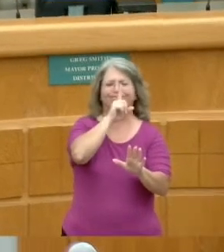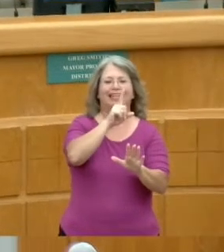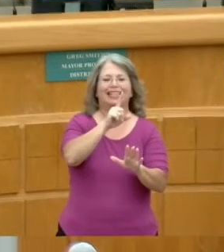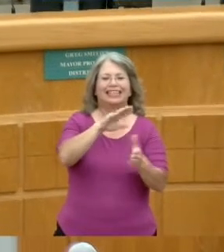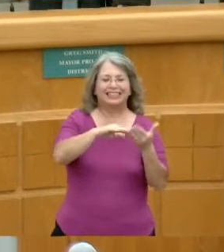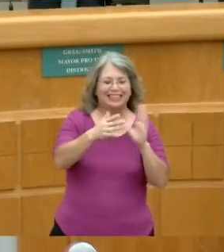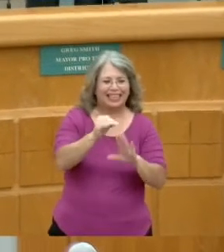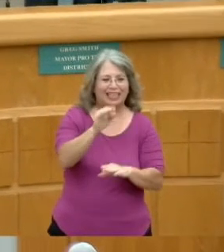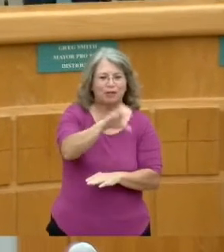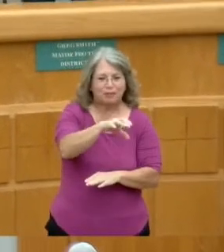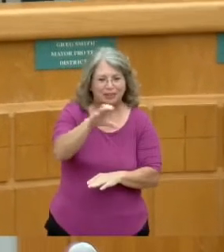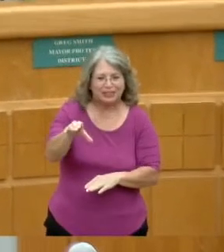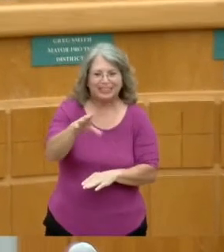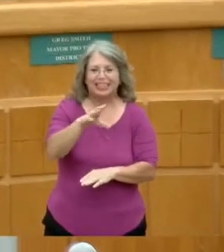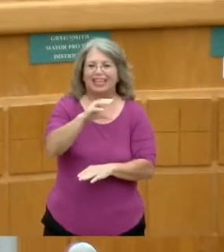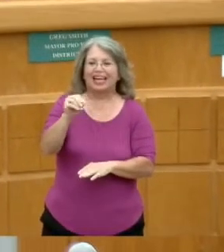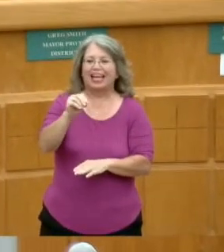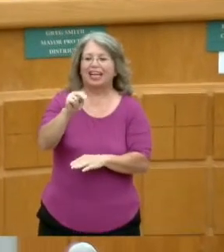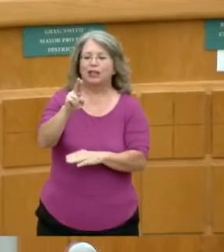Nueces County.